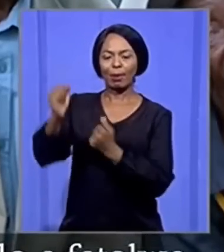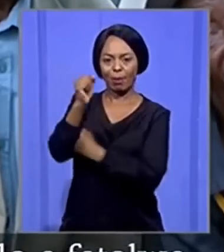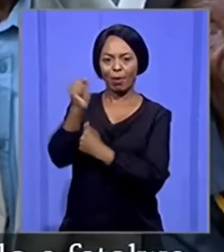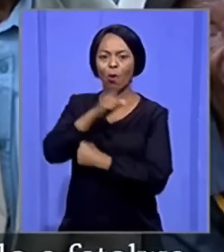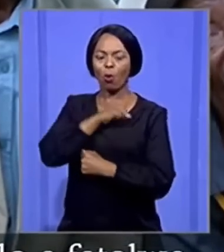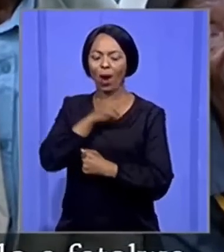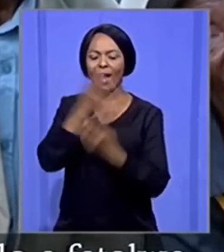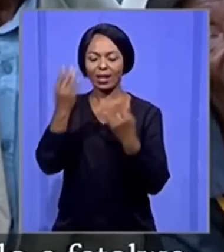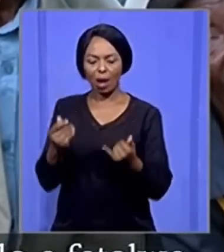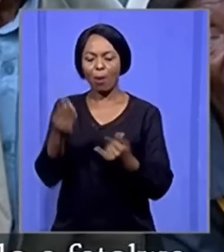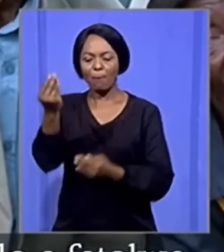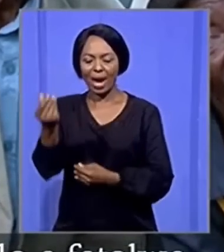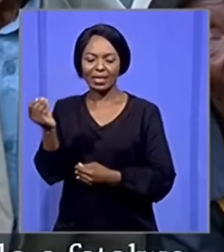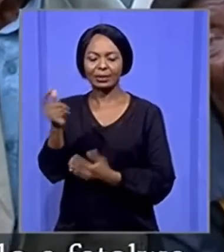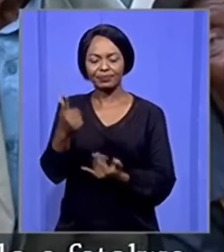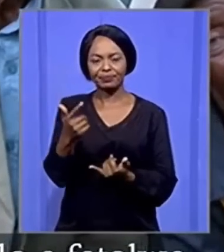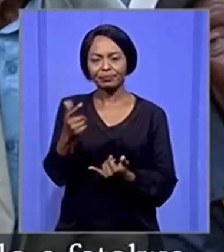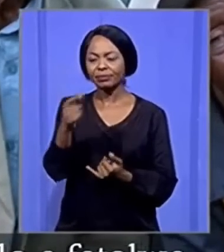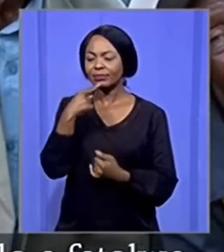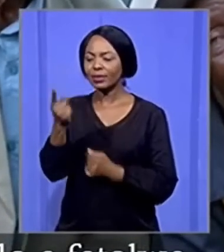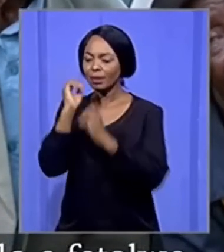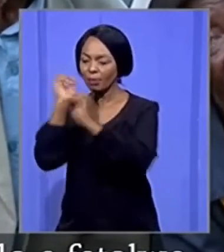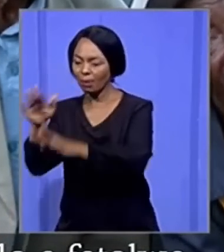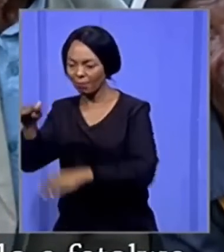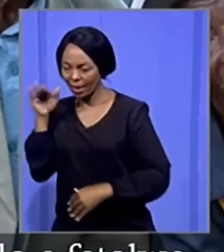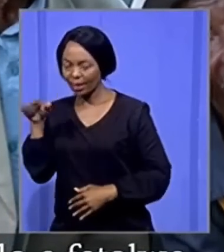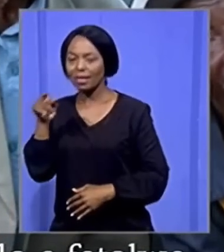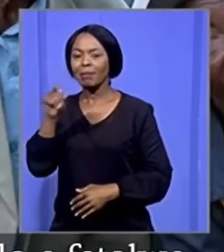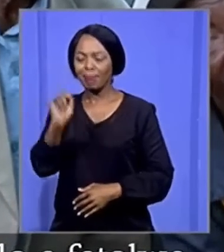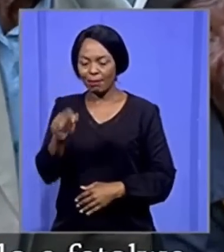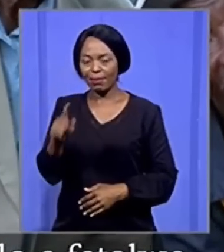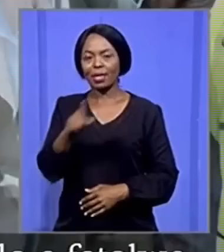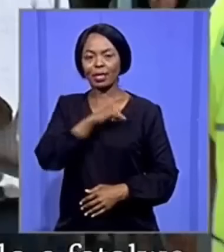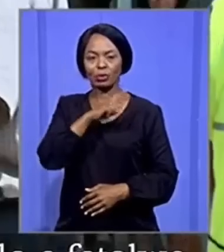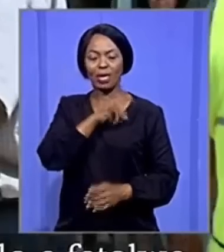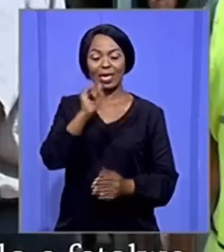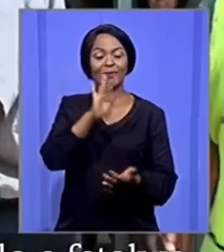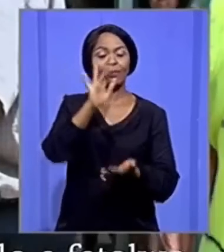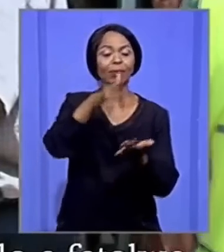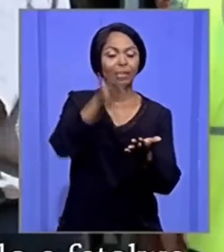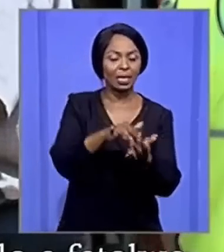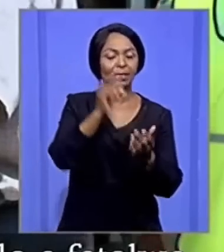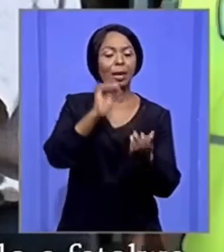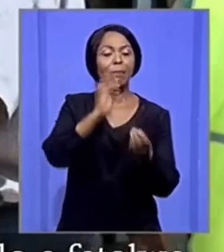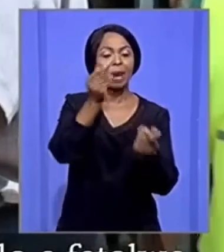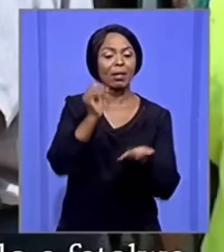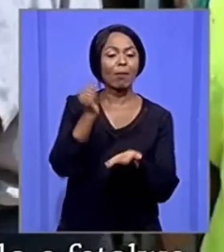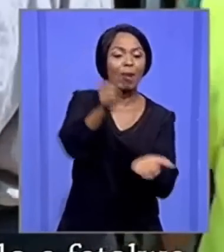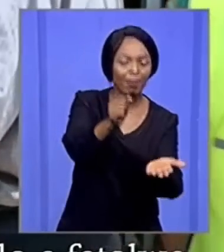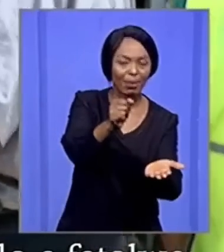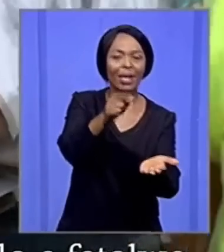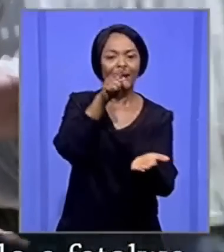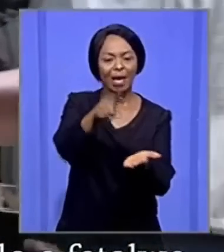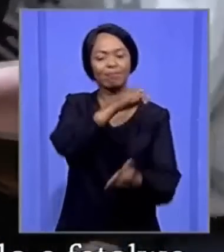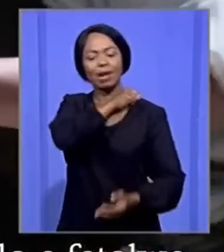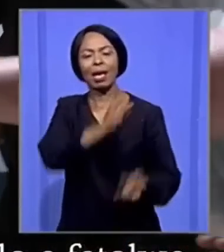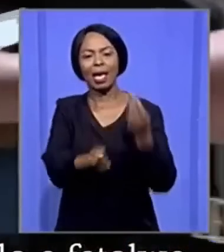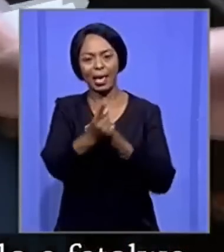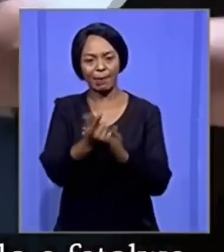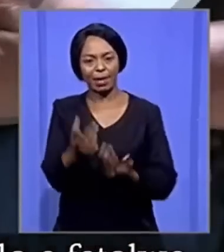mangwe a diposokantoro ke a mangwe a mabaka a go tswalelwa ga mafelo a kgoro ya tlhabolo ya leago ka Limpopo e amogetše